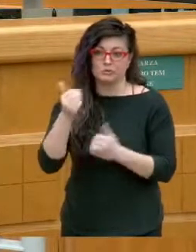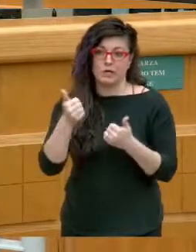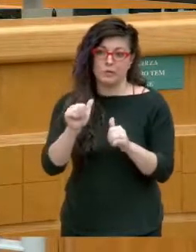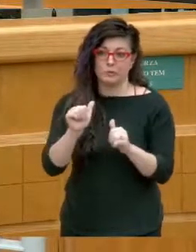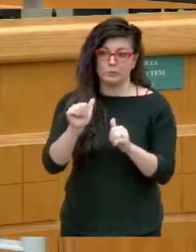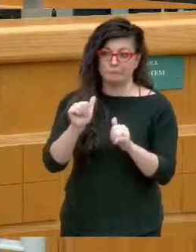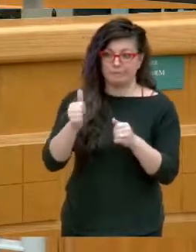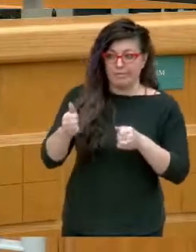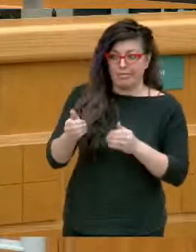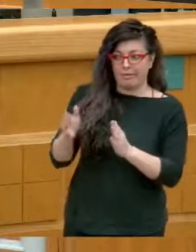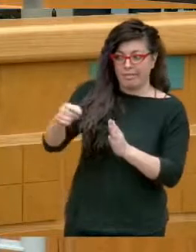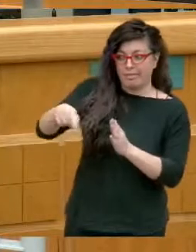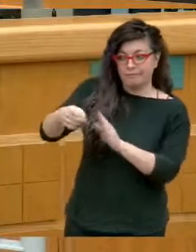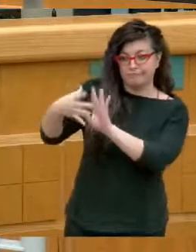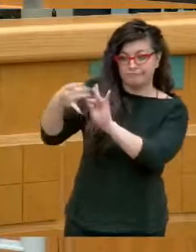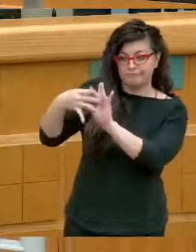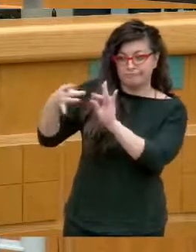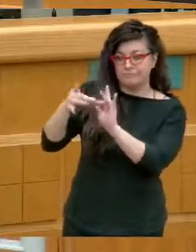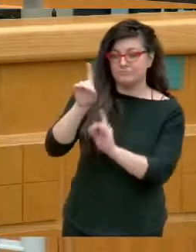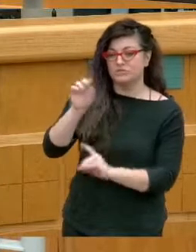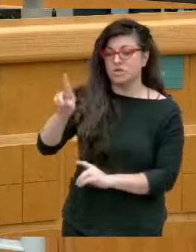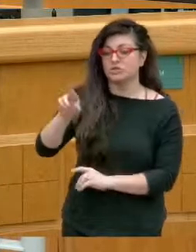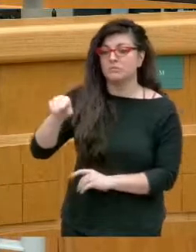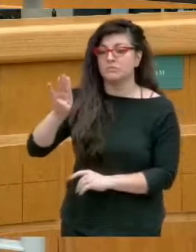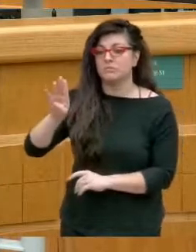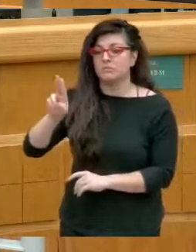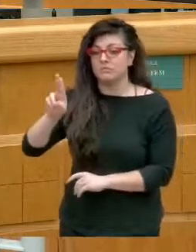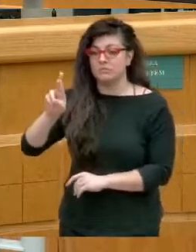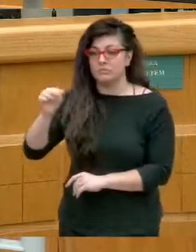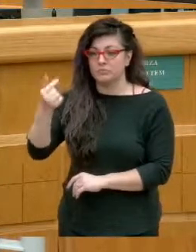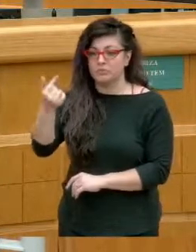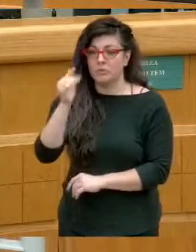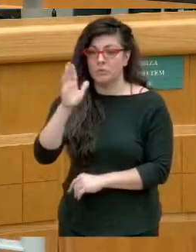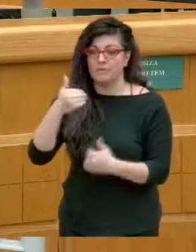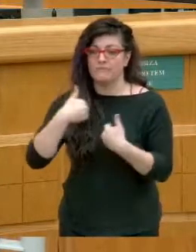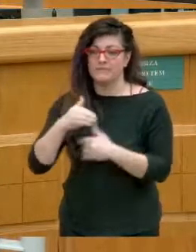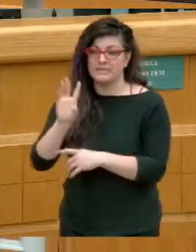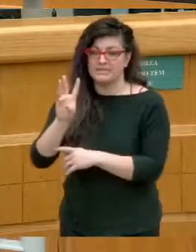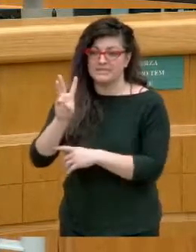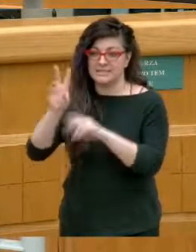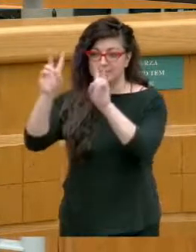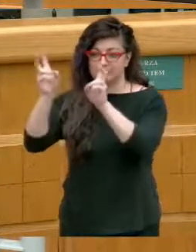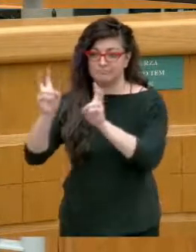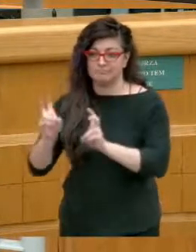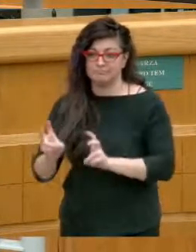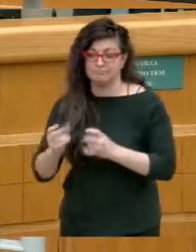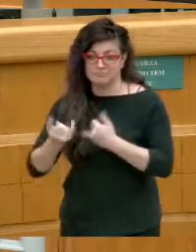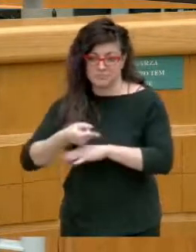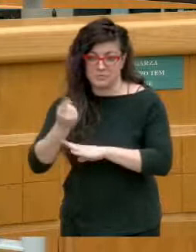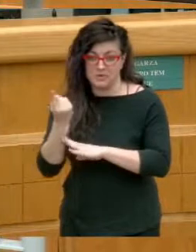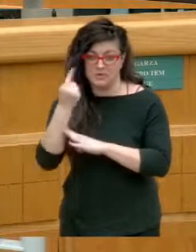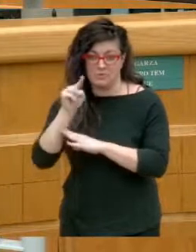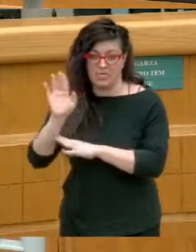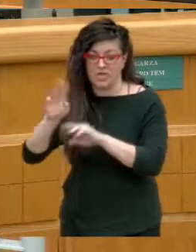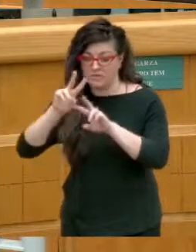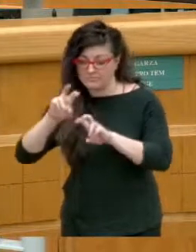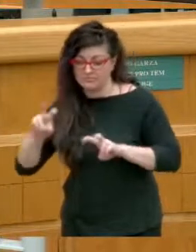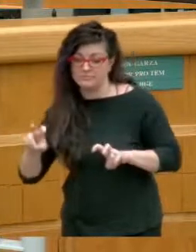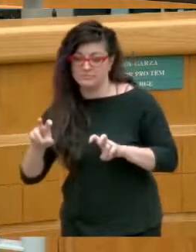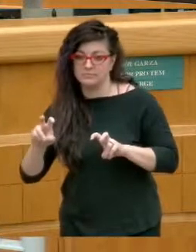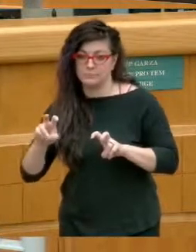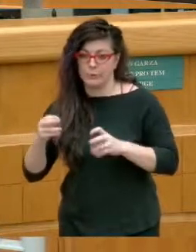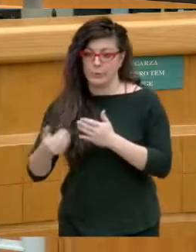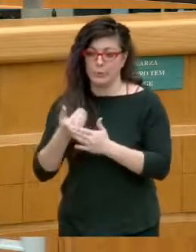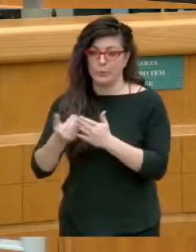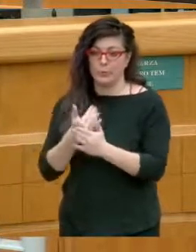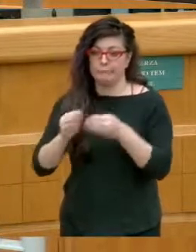them. Dr. Bird will be presenting a 6th iteration of their analysis today that is updated, obviously, with